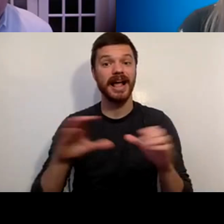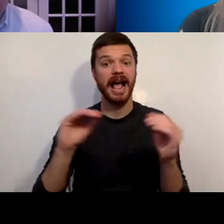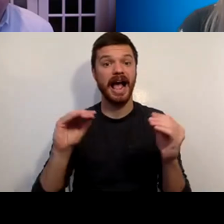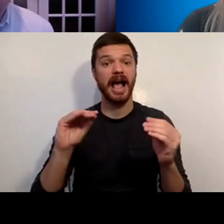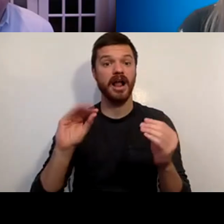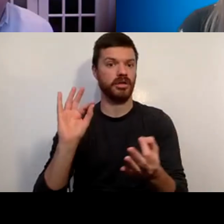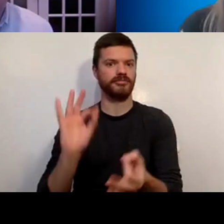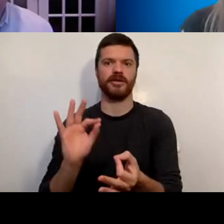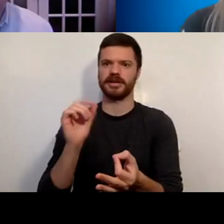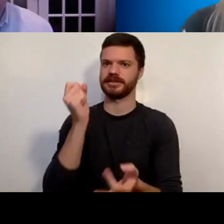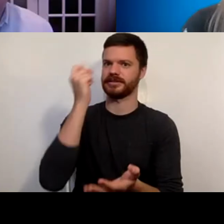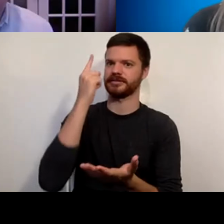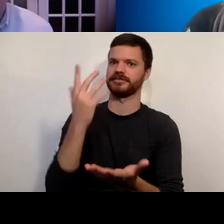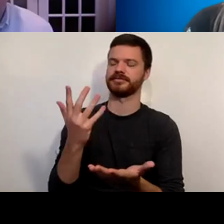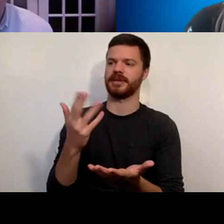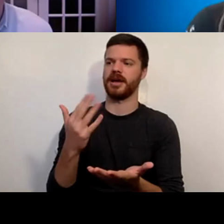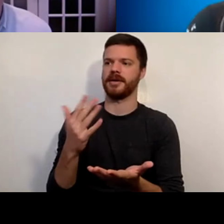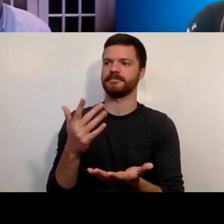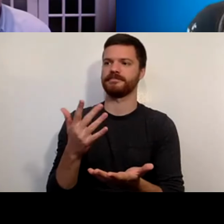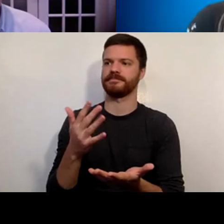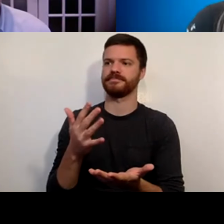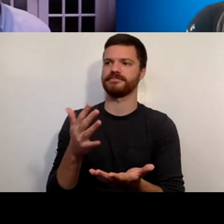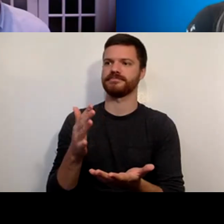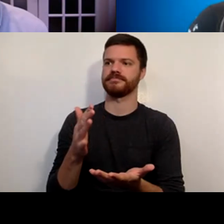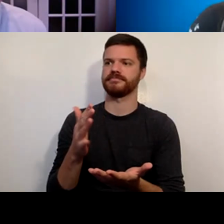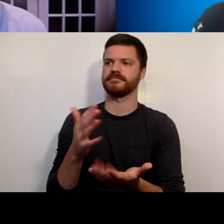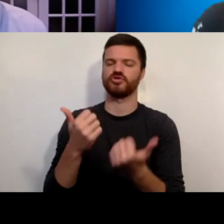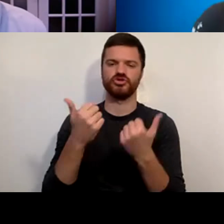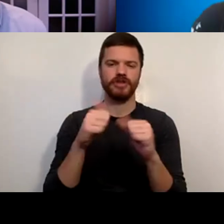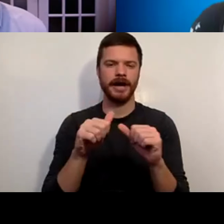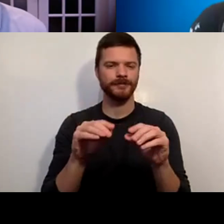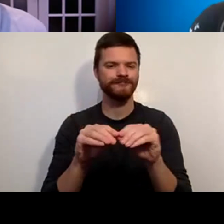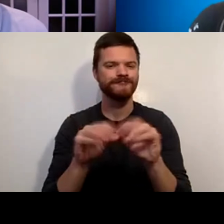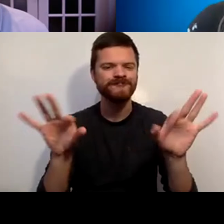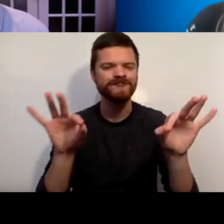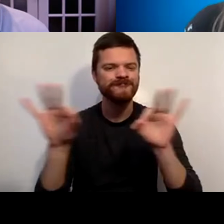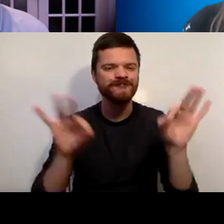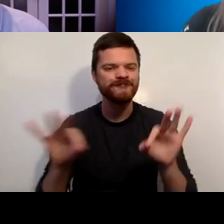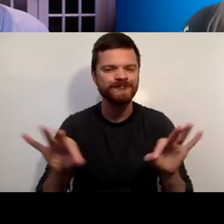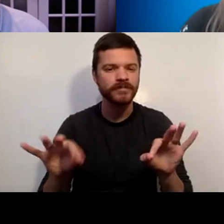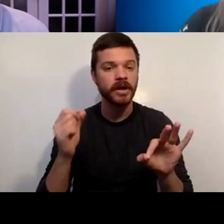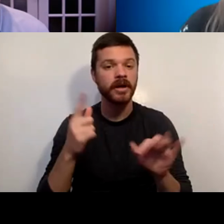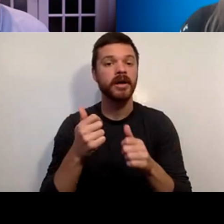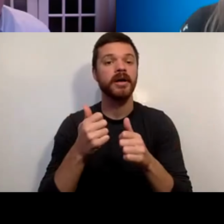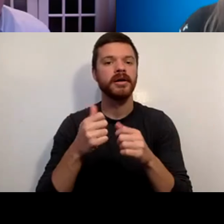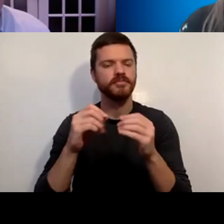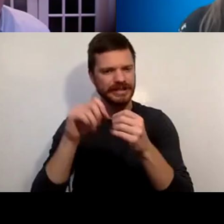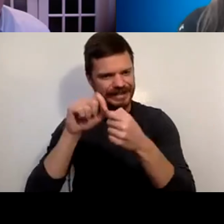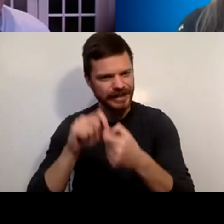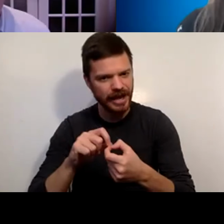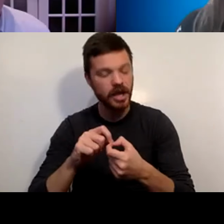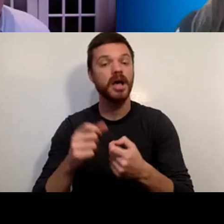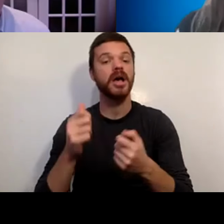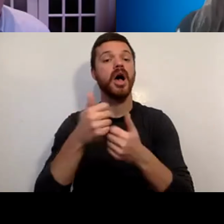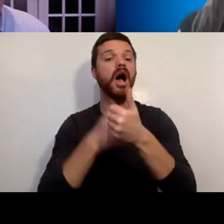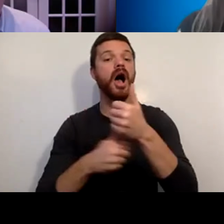sense to kind of explicate those within this broader framework of doing